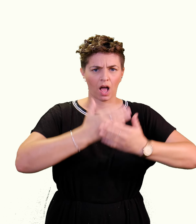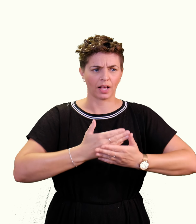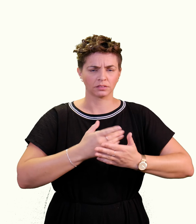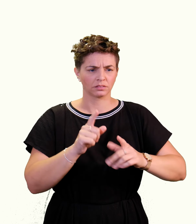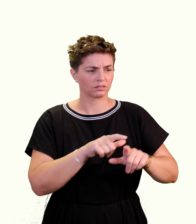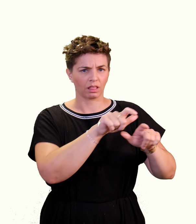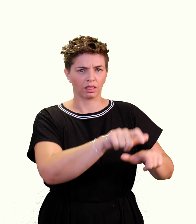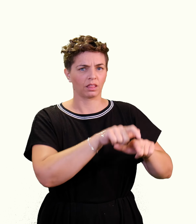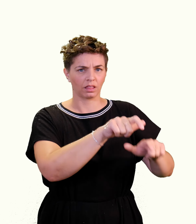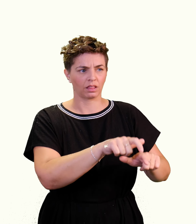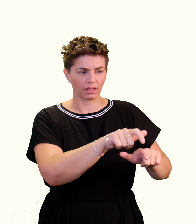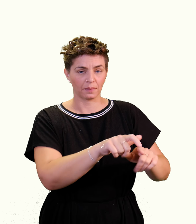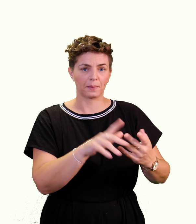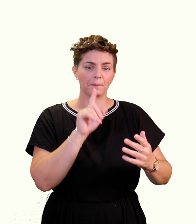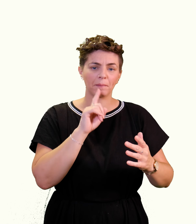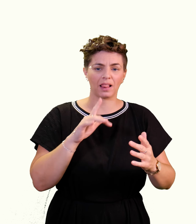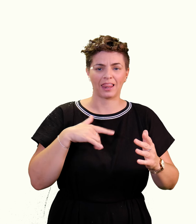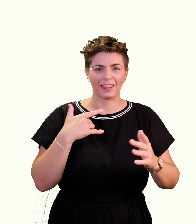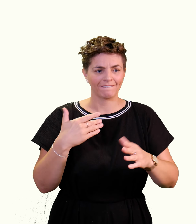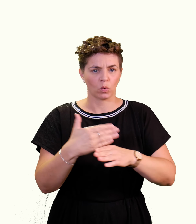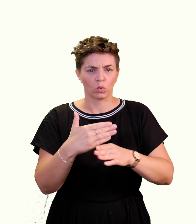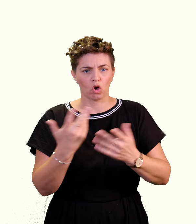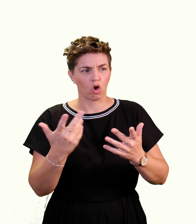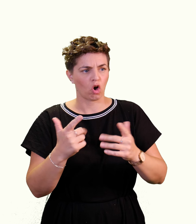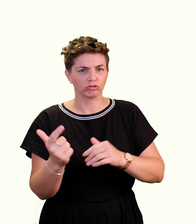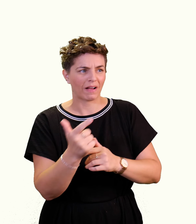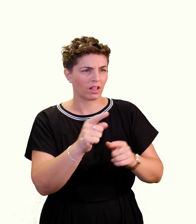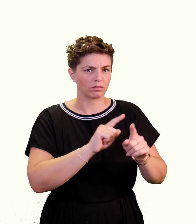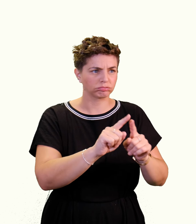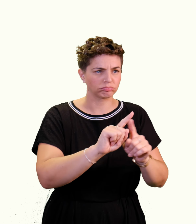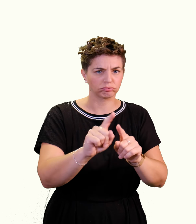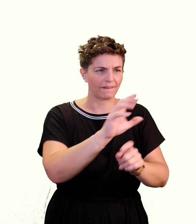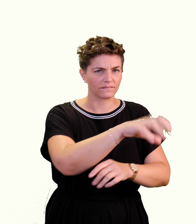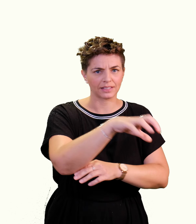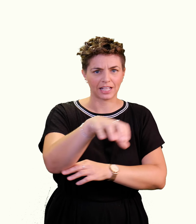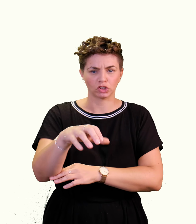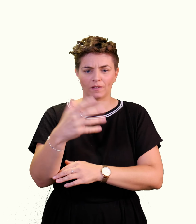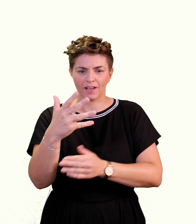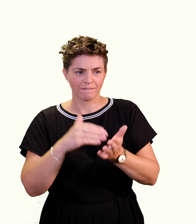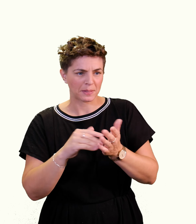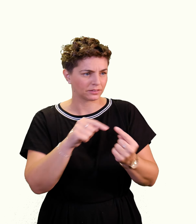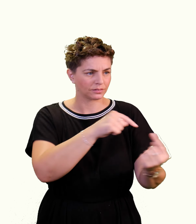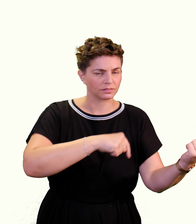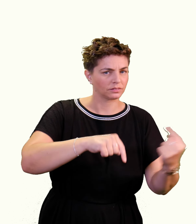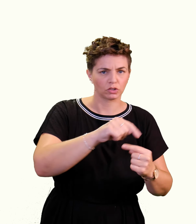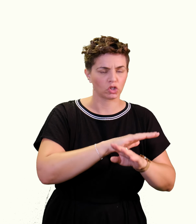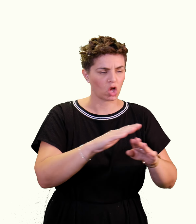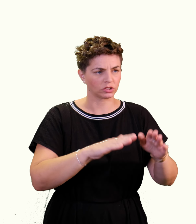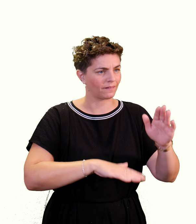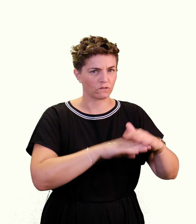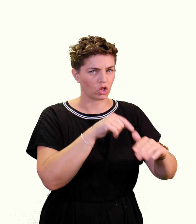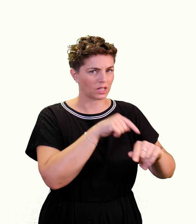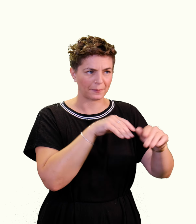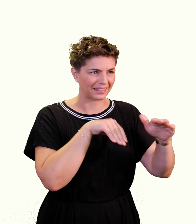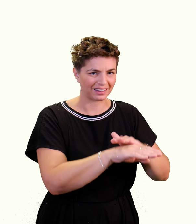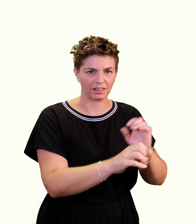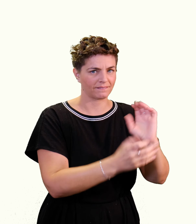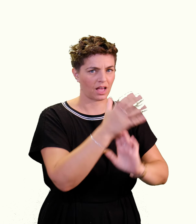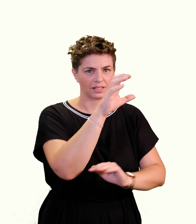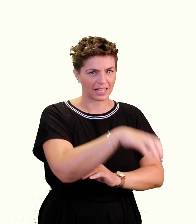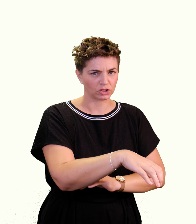are on call. So those are people that live and work or travel around fire stations within five minutes. So 18 of the